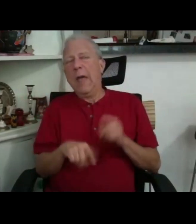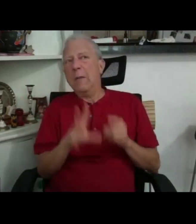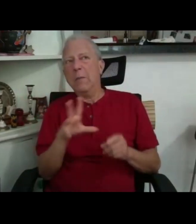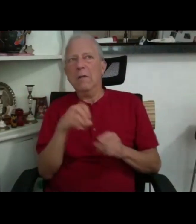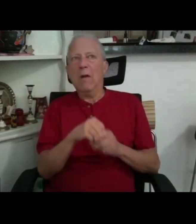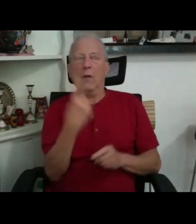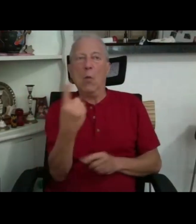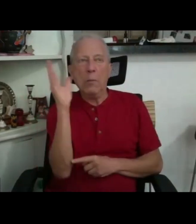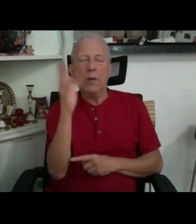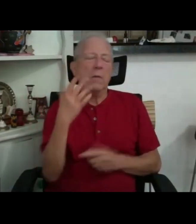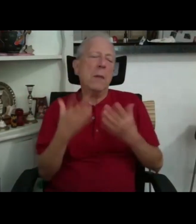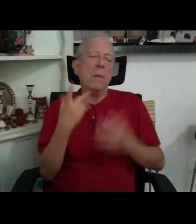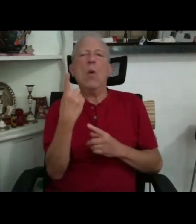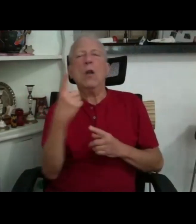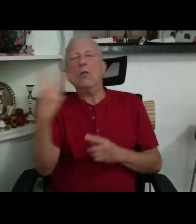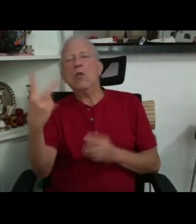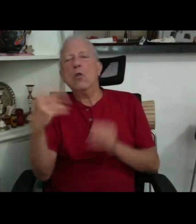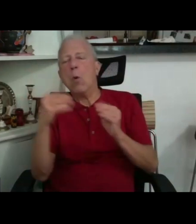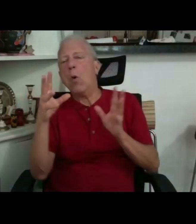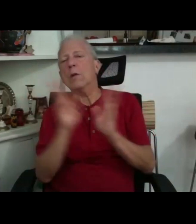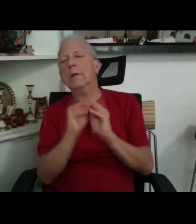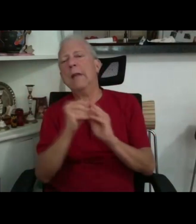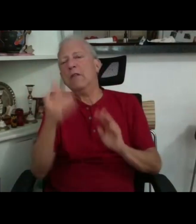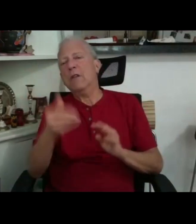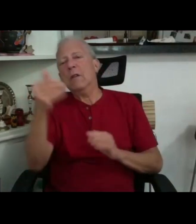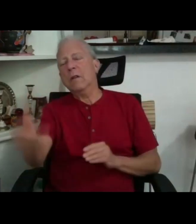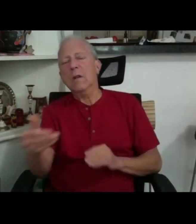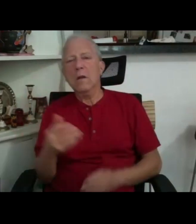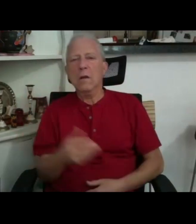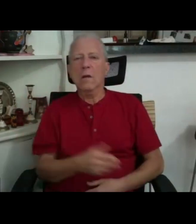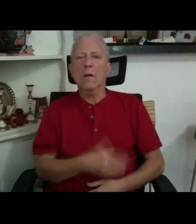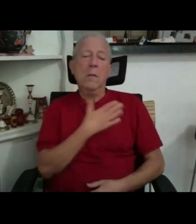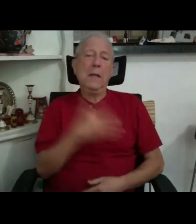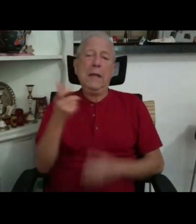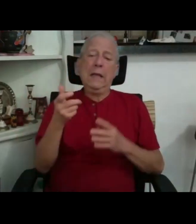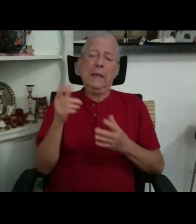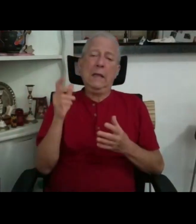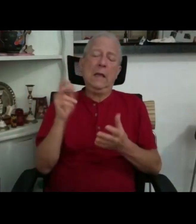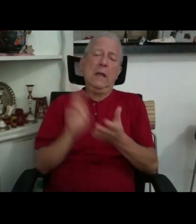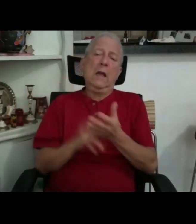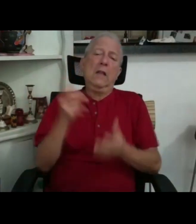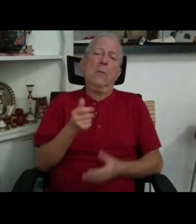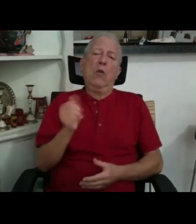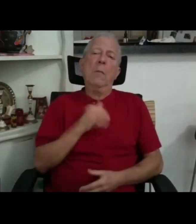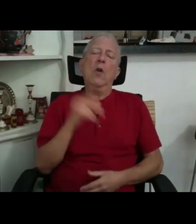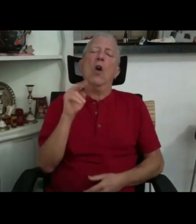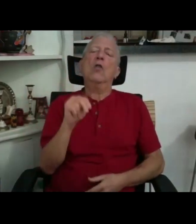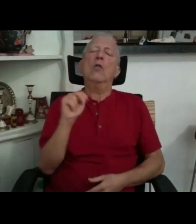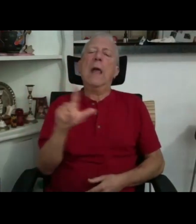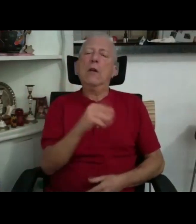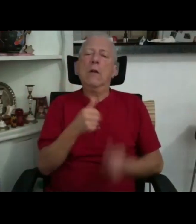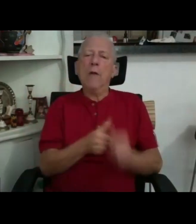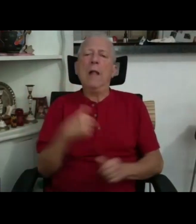more sessions coming up. And please subscribe to our newsletter and follow us on social media so